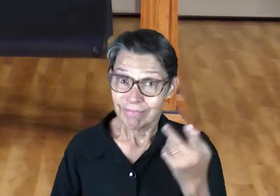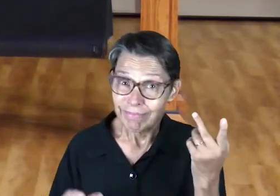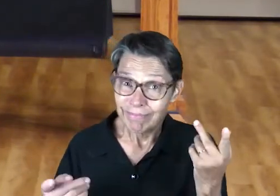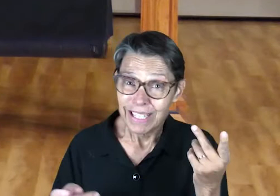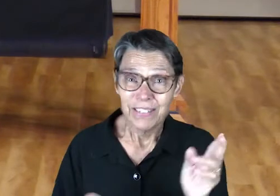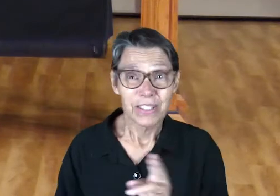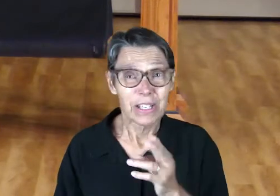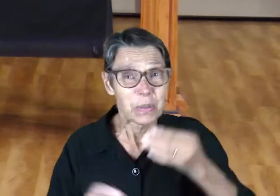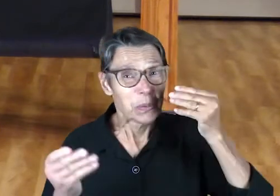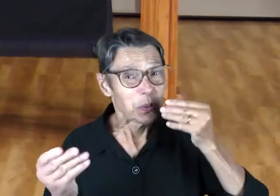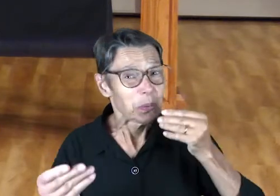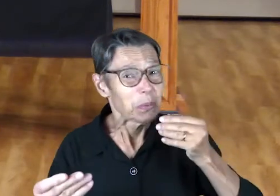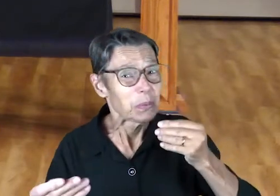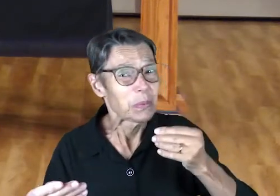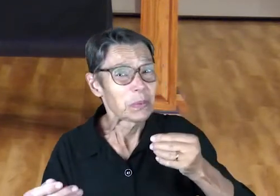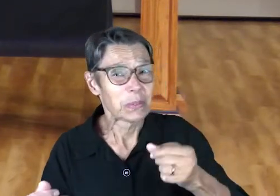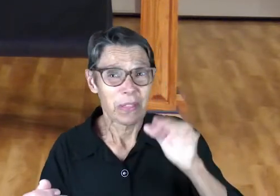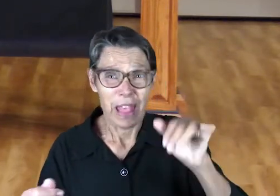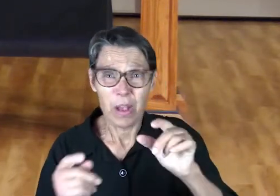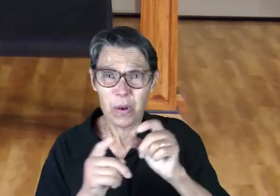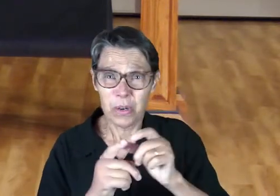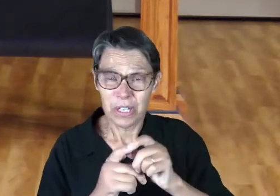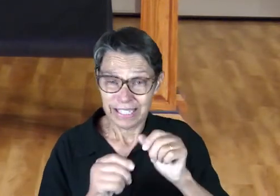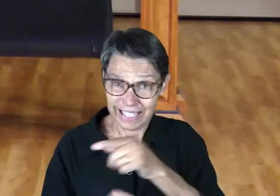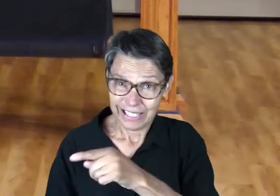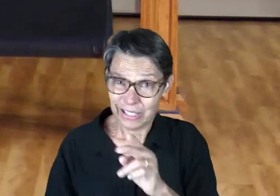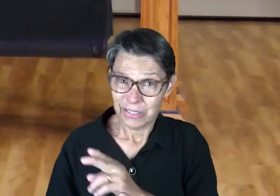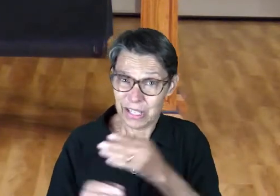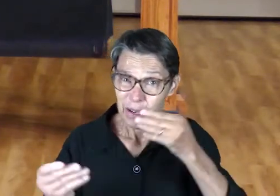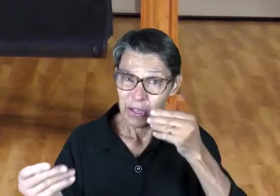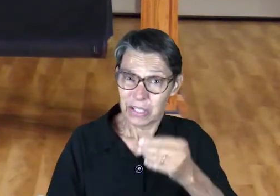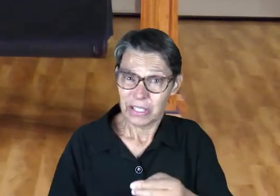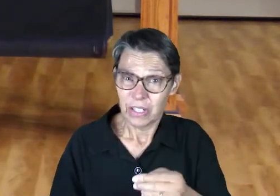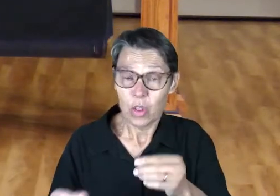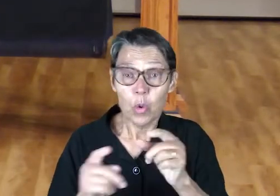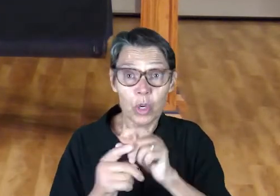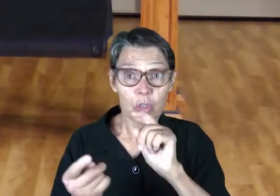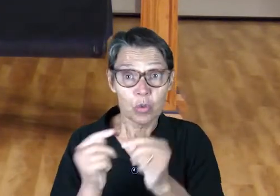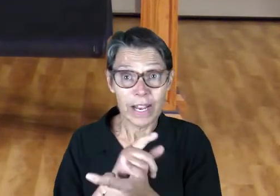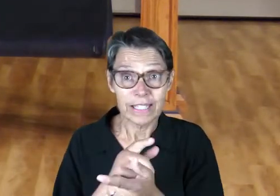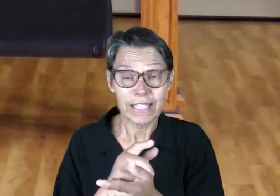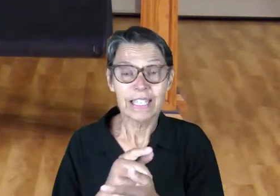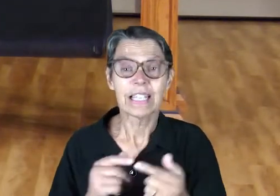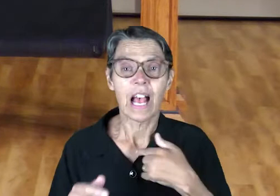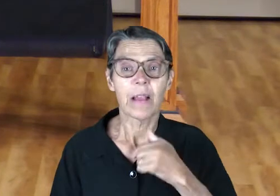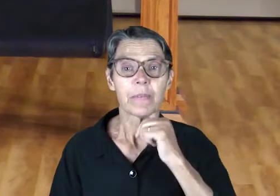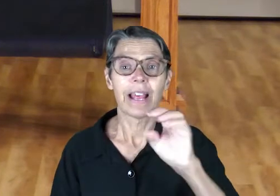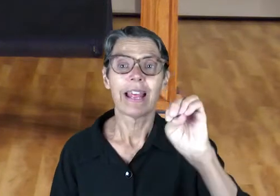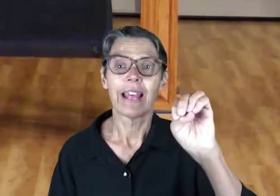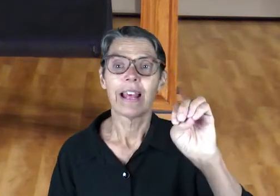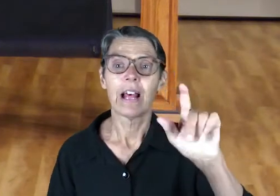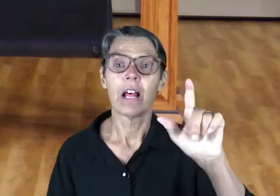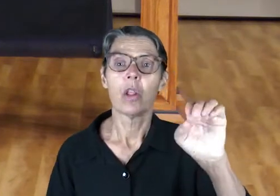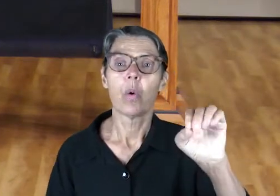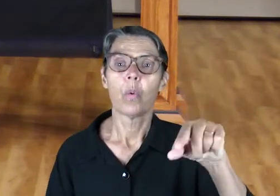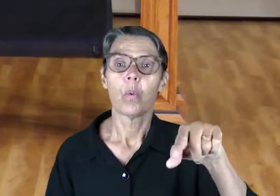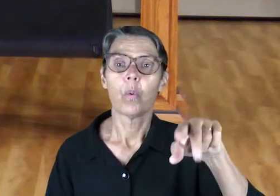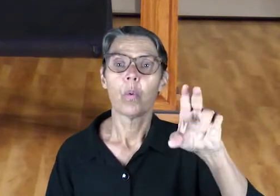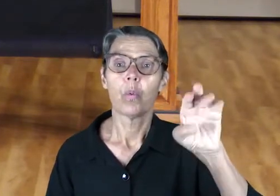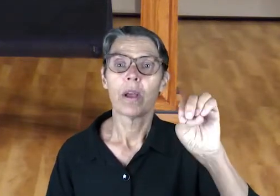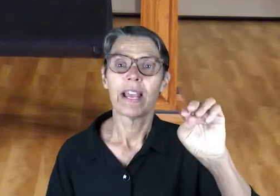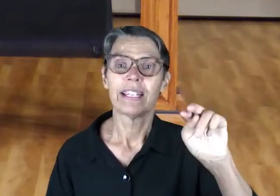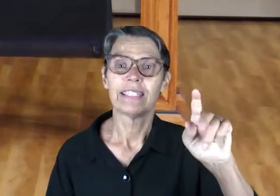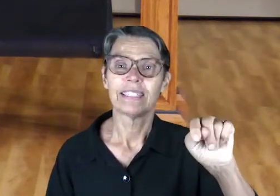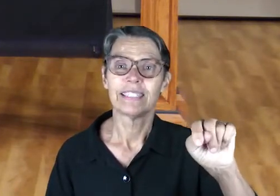who's not eloquent use the word eloquent? I mean, I'm just asking, right? That's the word translated from the Hebrew. I'm not